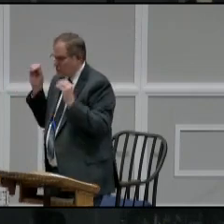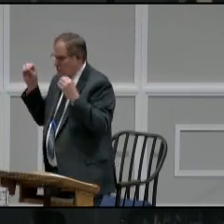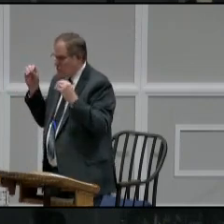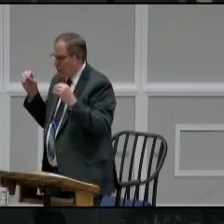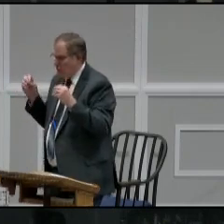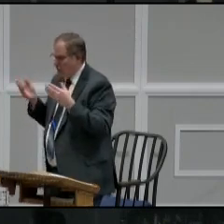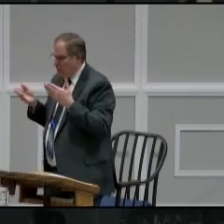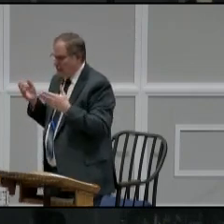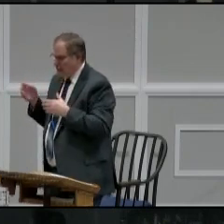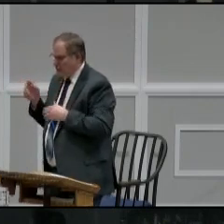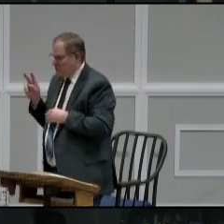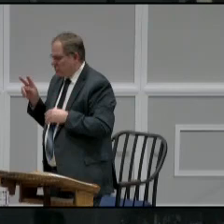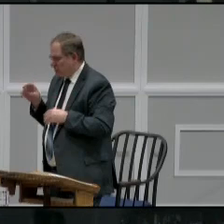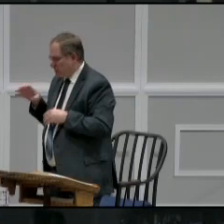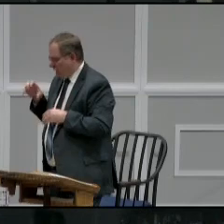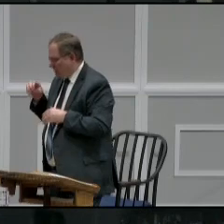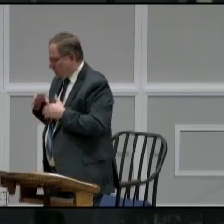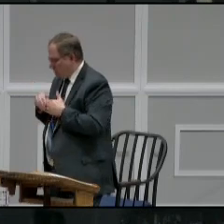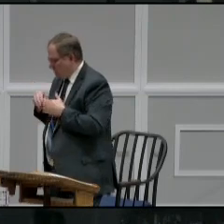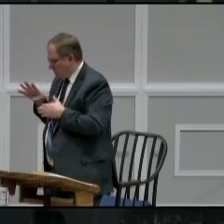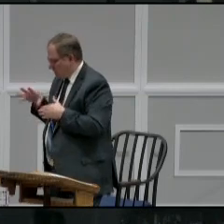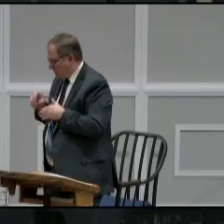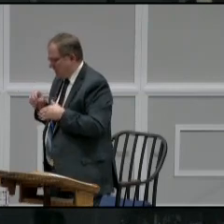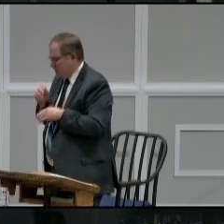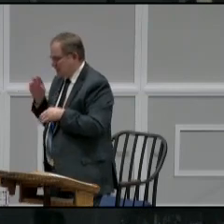$250 to make in the factory.